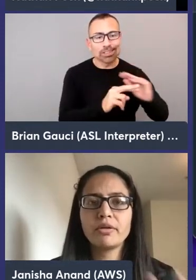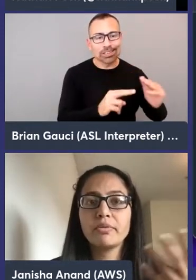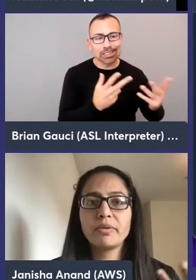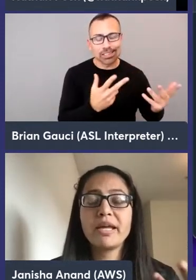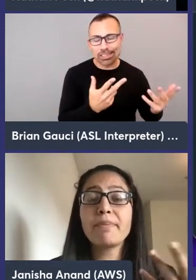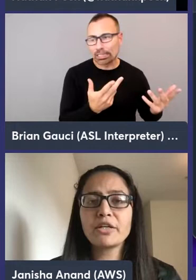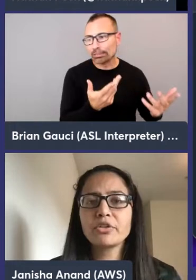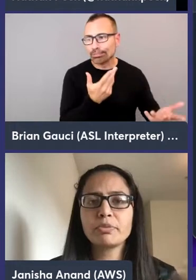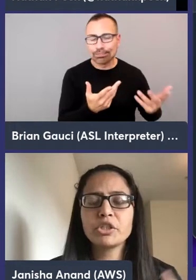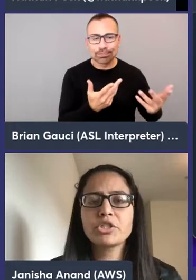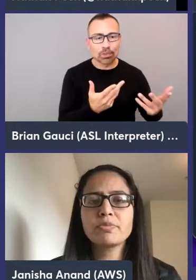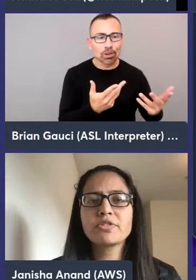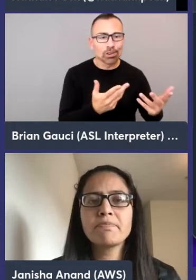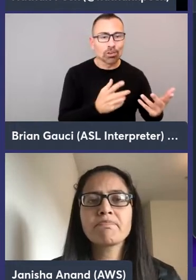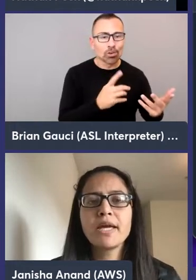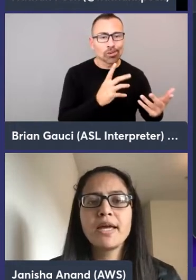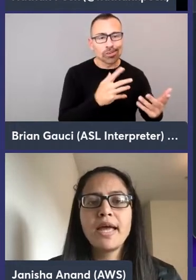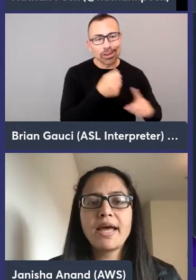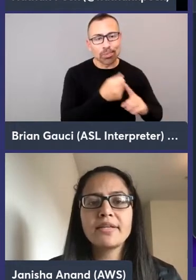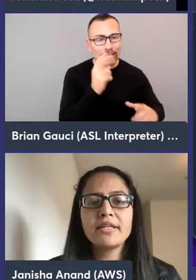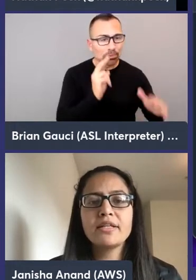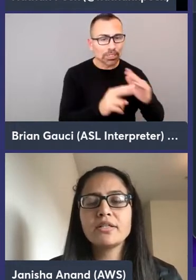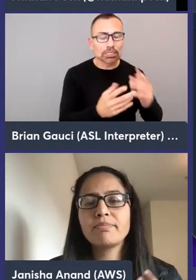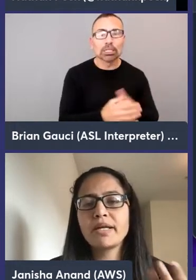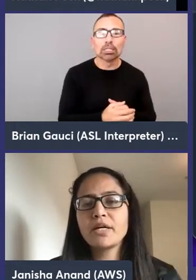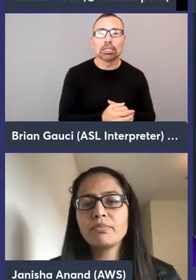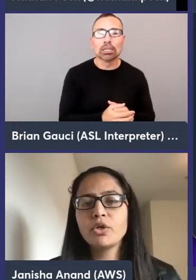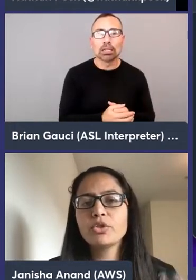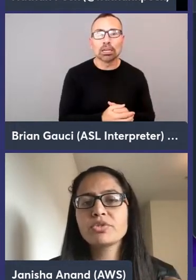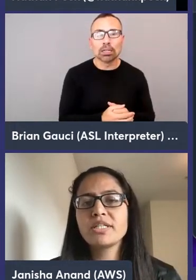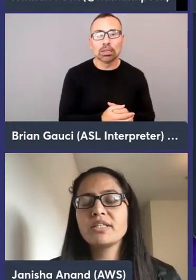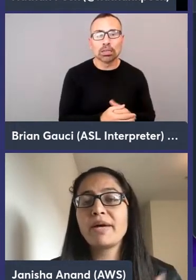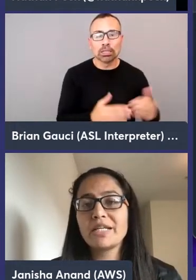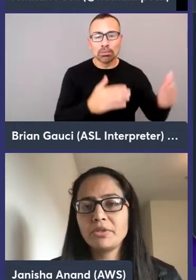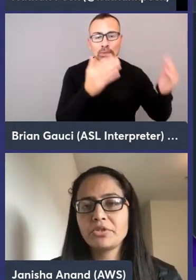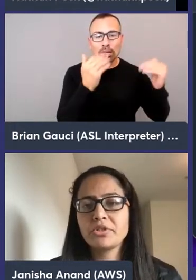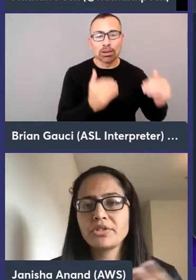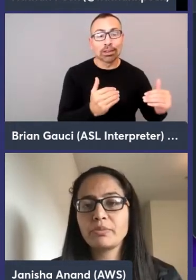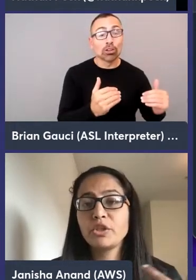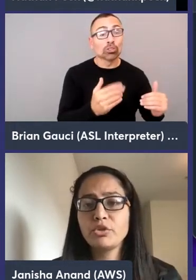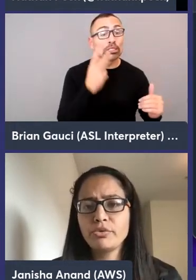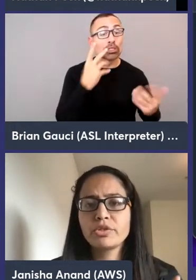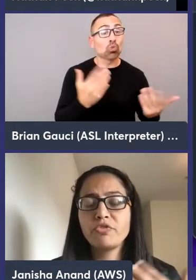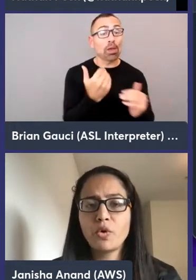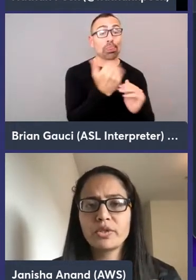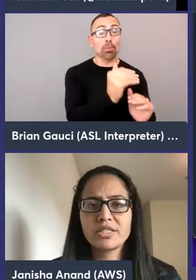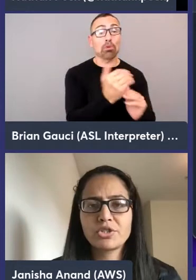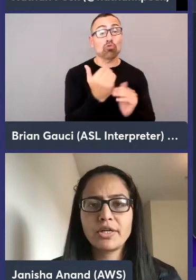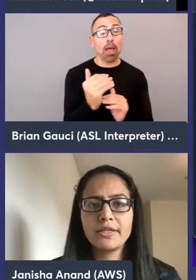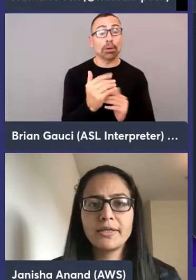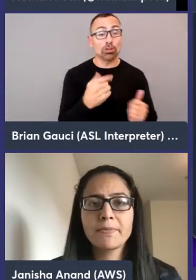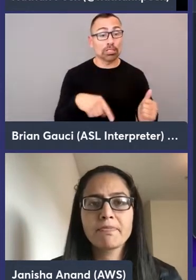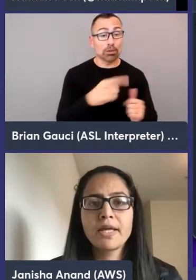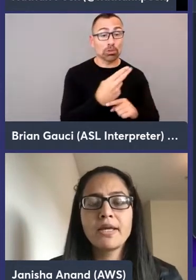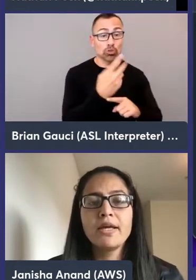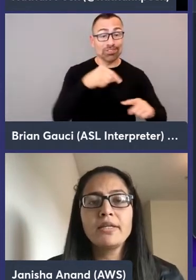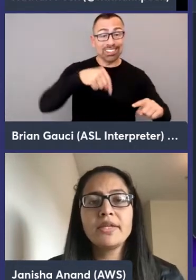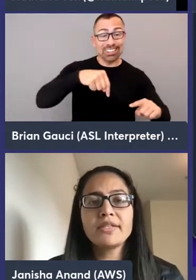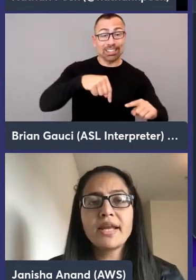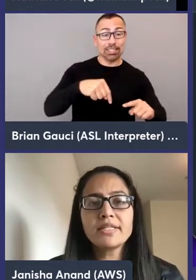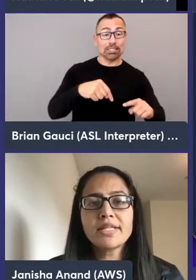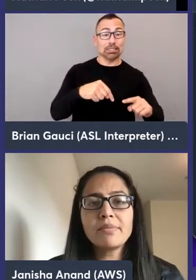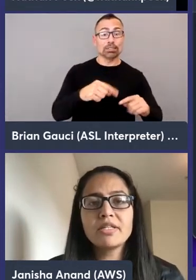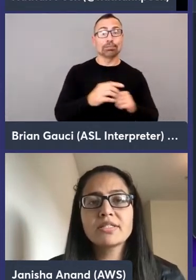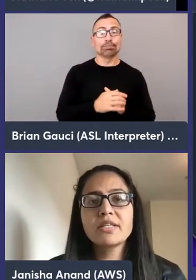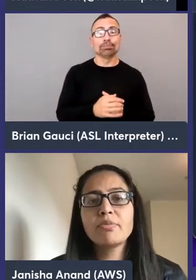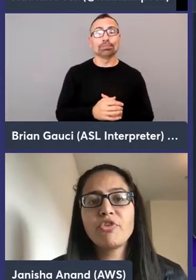the impact on the predictions per se. And then down below, you see the parameters that were used for this trial. Then